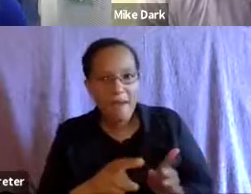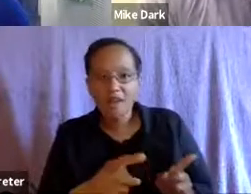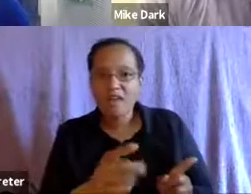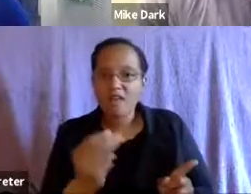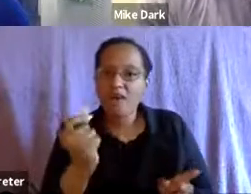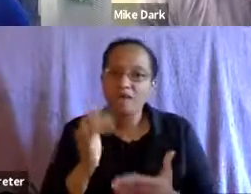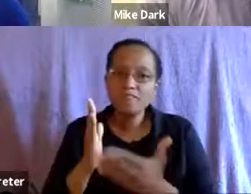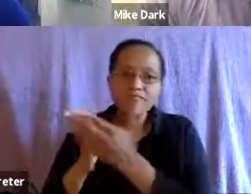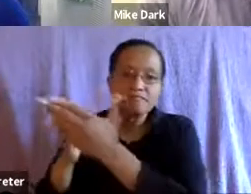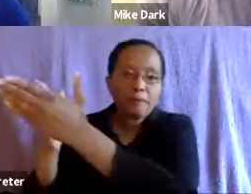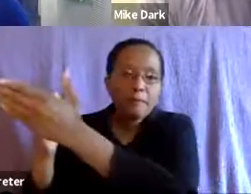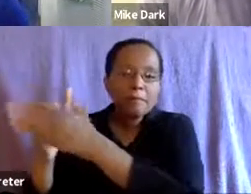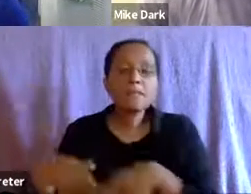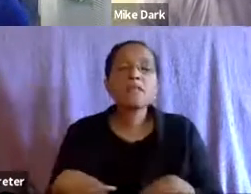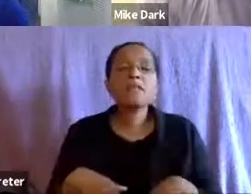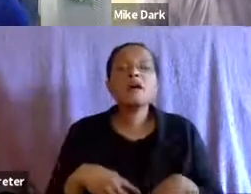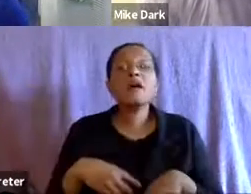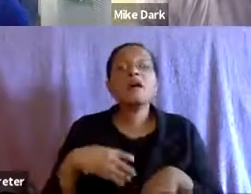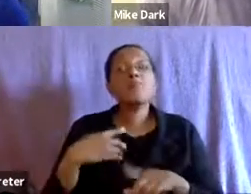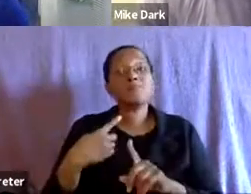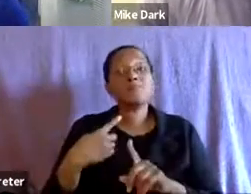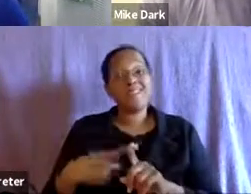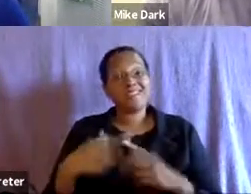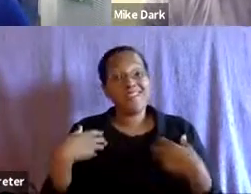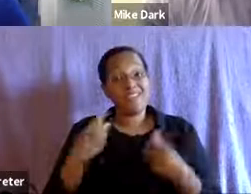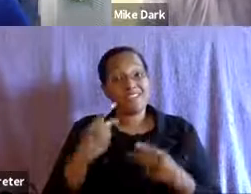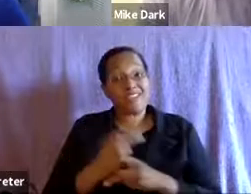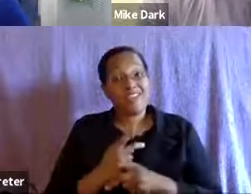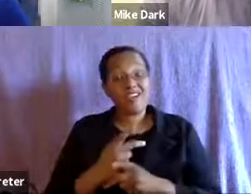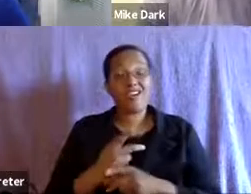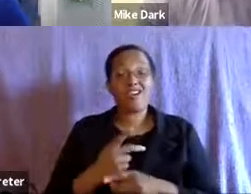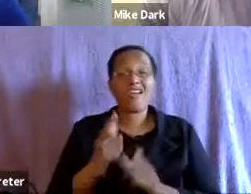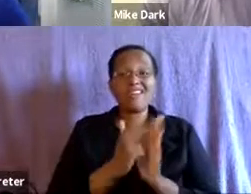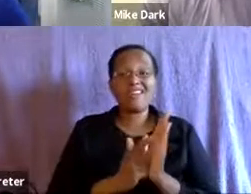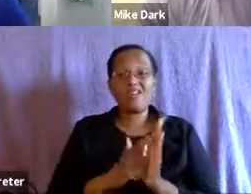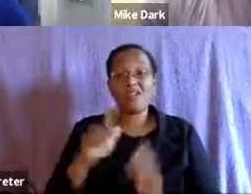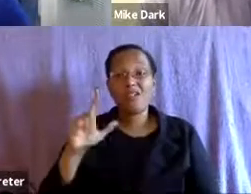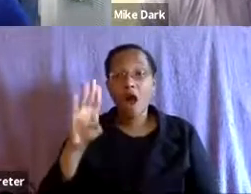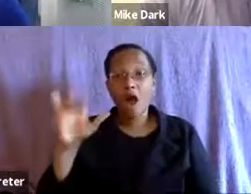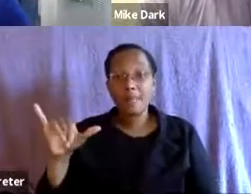lawsuits against skilled nursing facilities as well as residential care facilities?